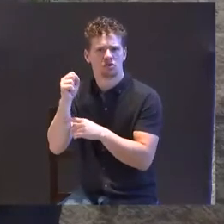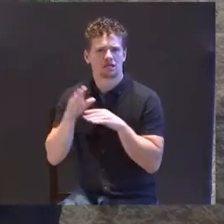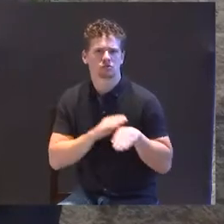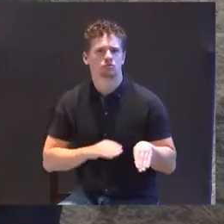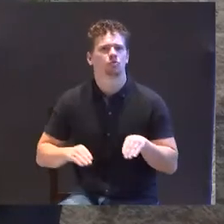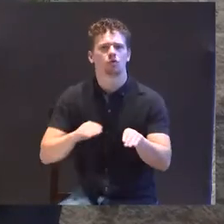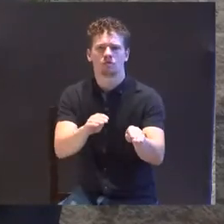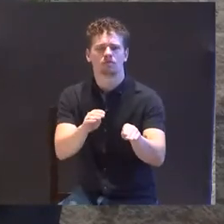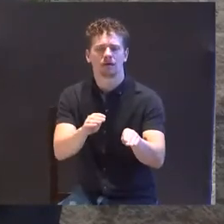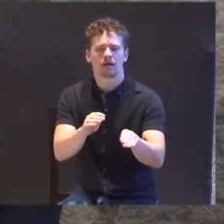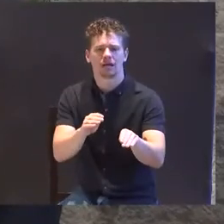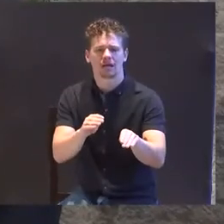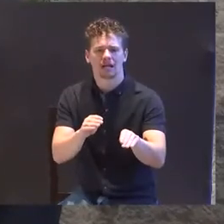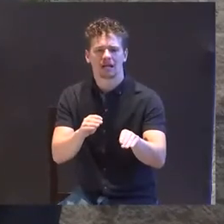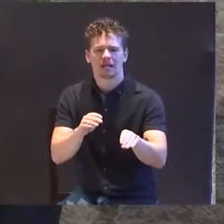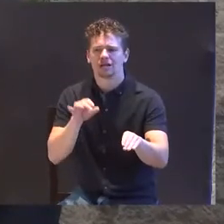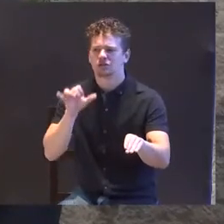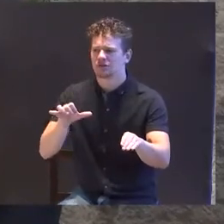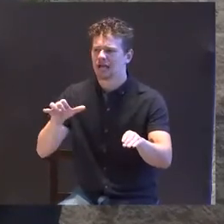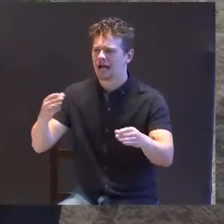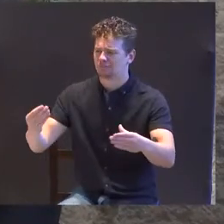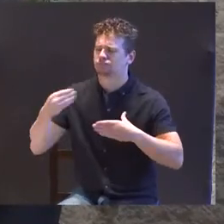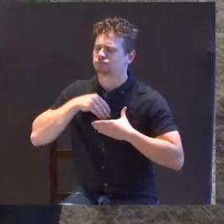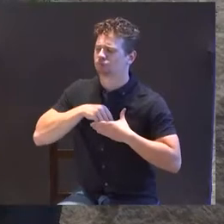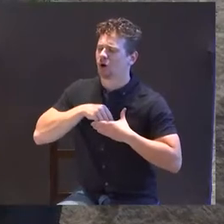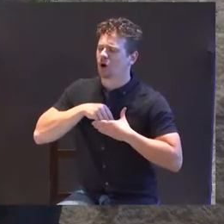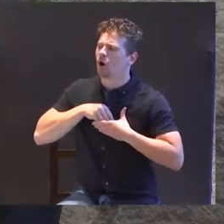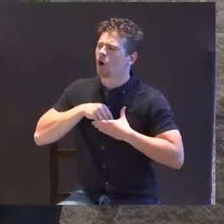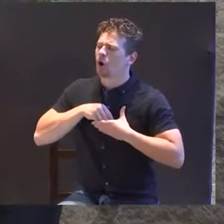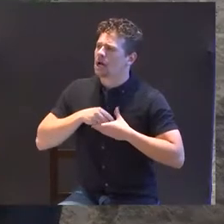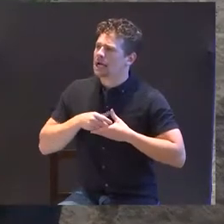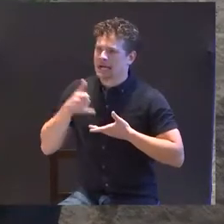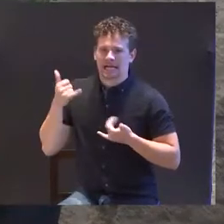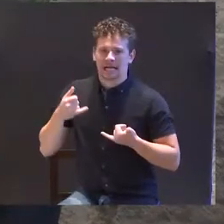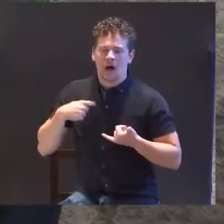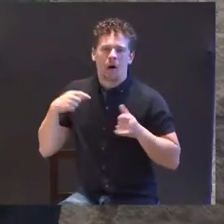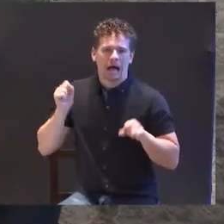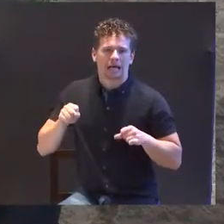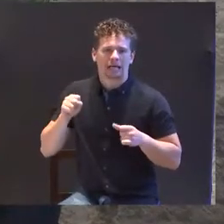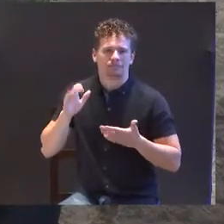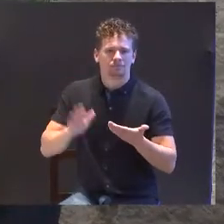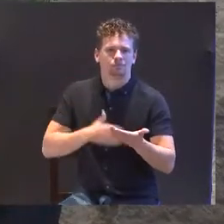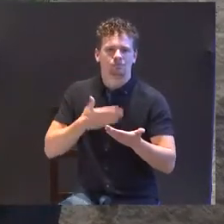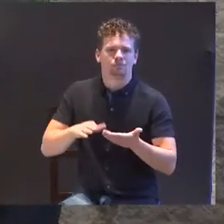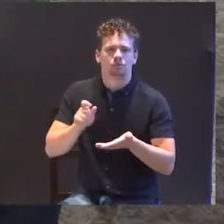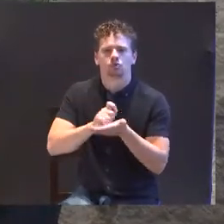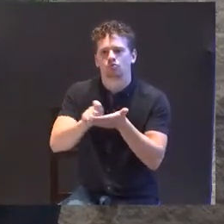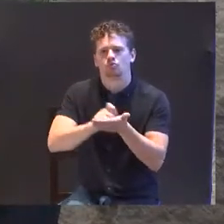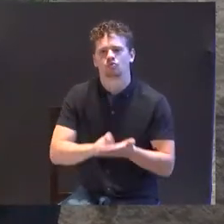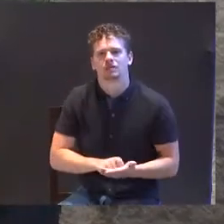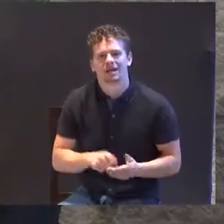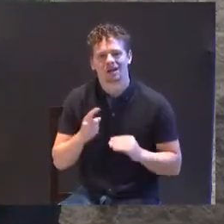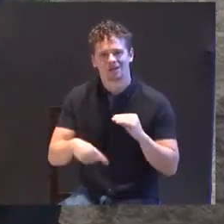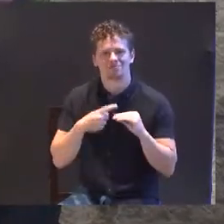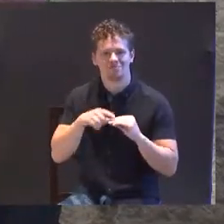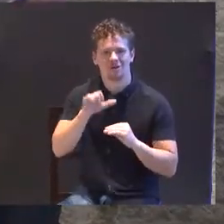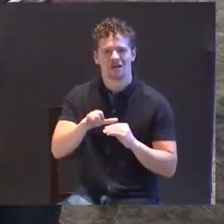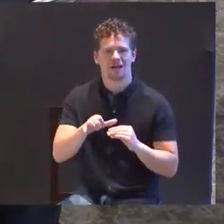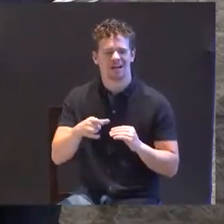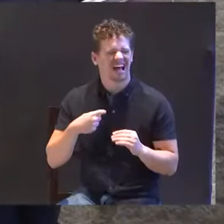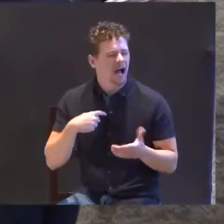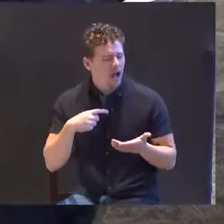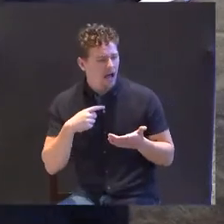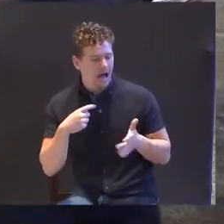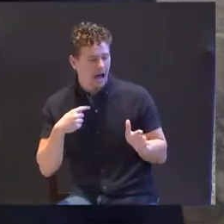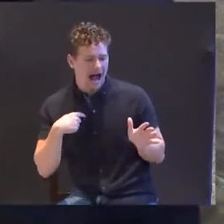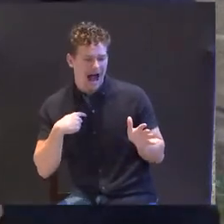out in a song." And that wasn't that wonderful, you know. And when I was reading the history in his life, I got